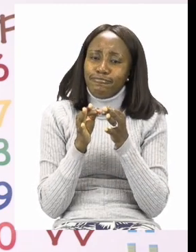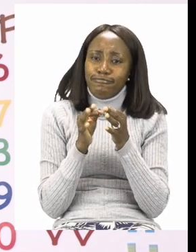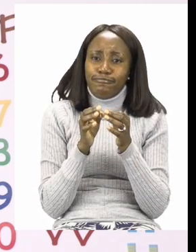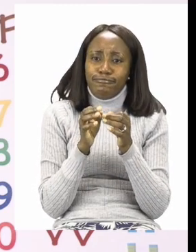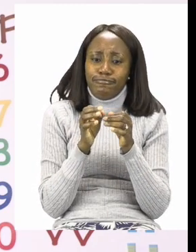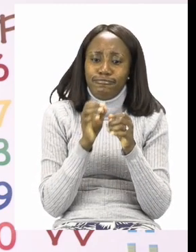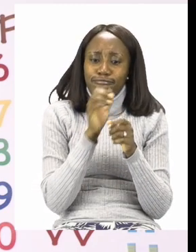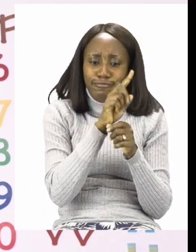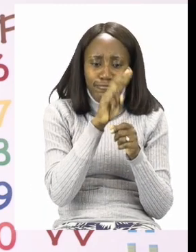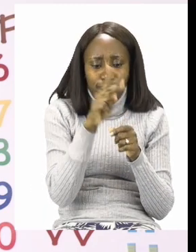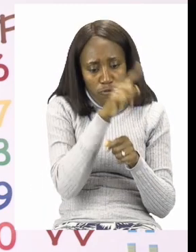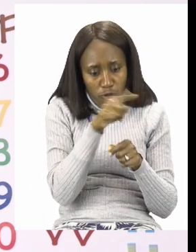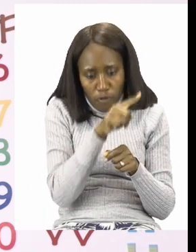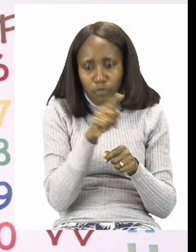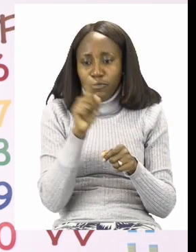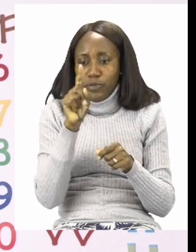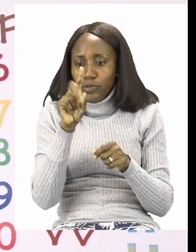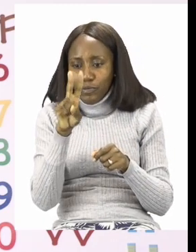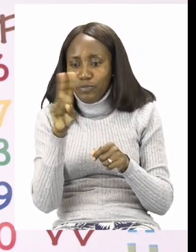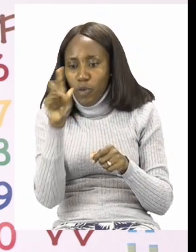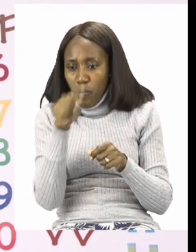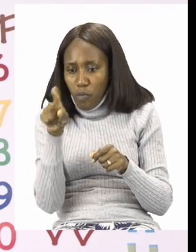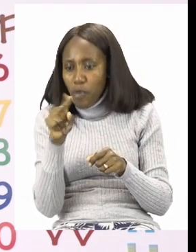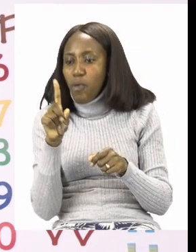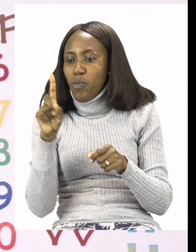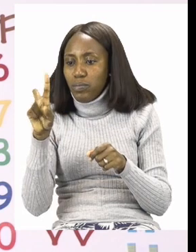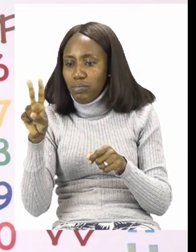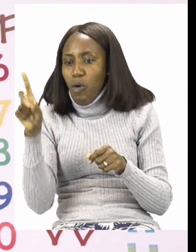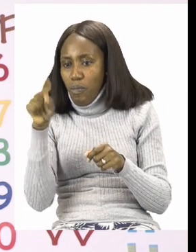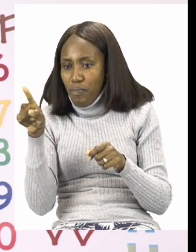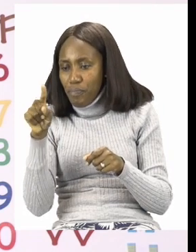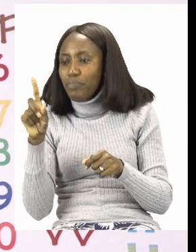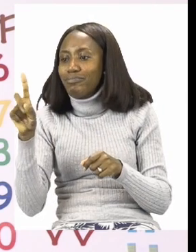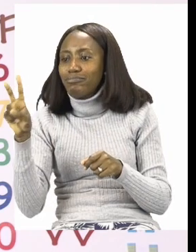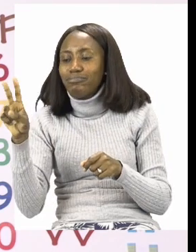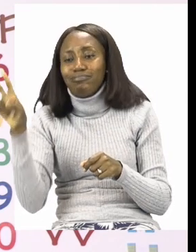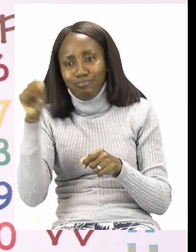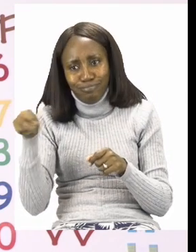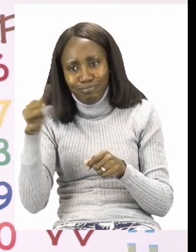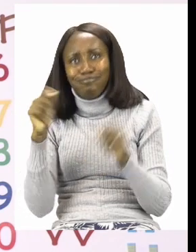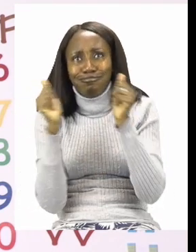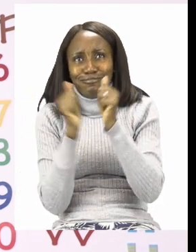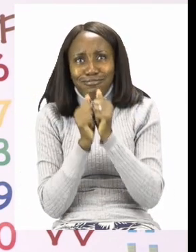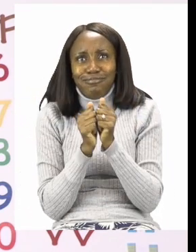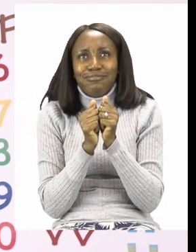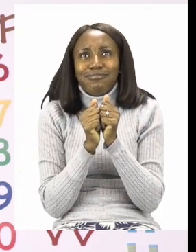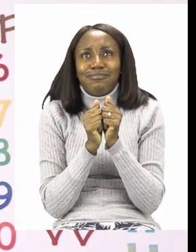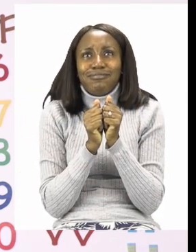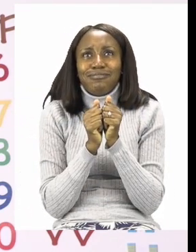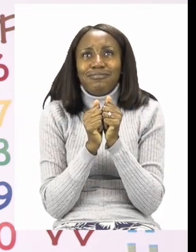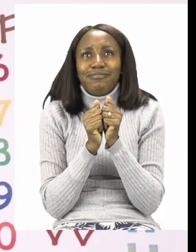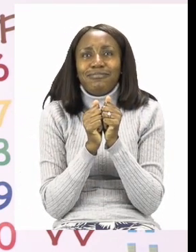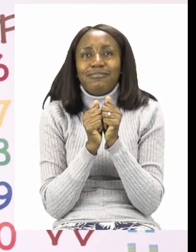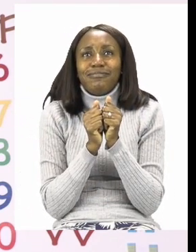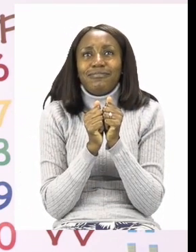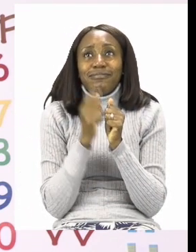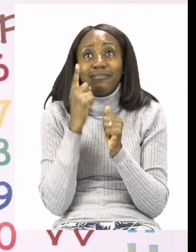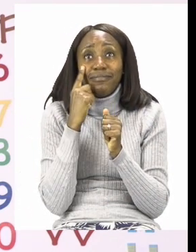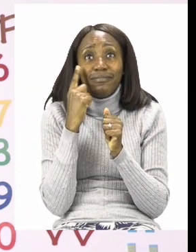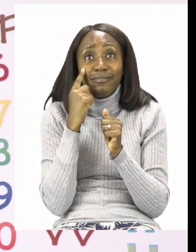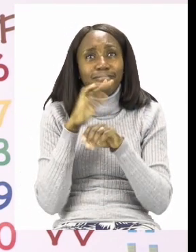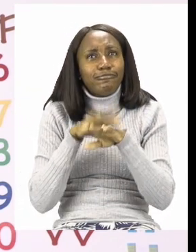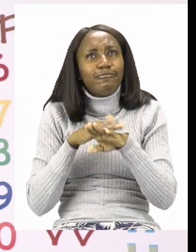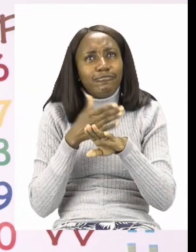2, 1, 2, 3, 4 times on top. So now we have another example